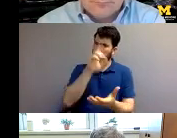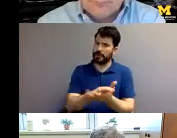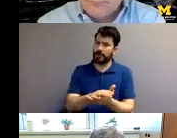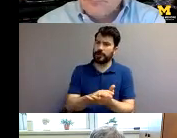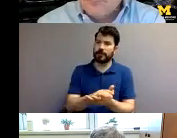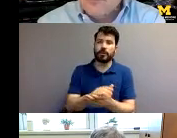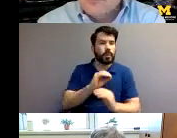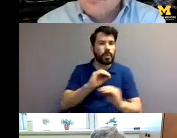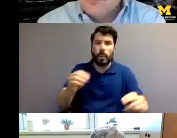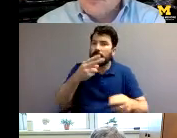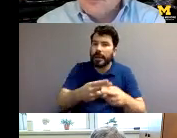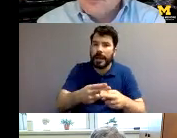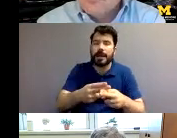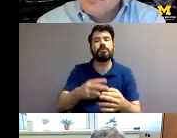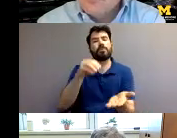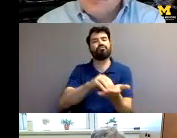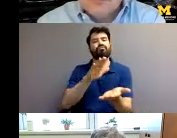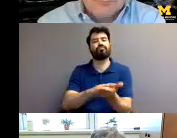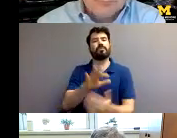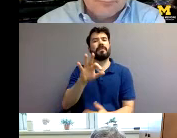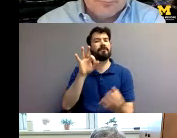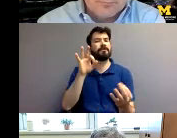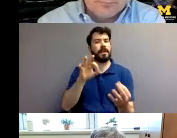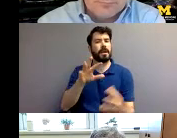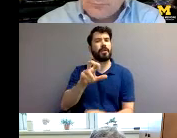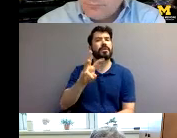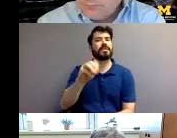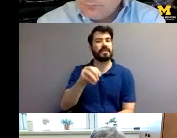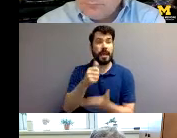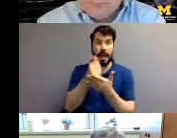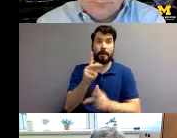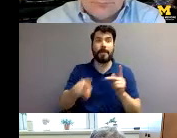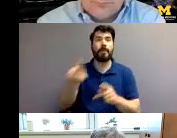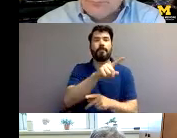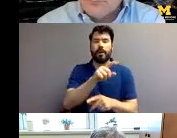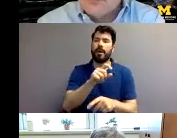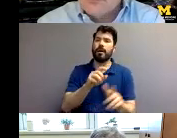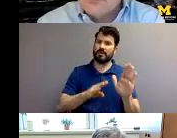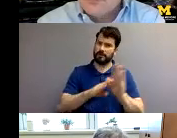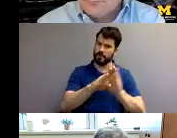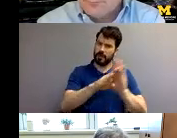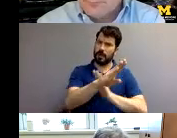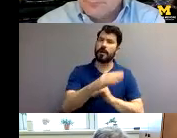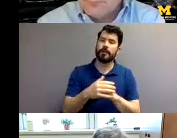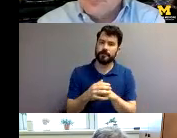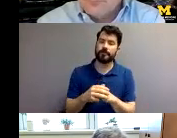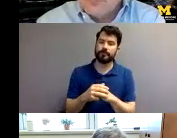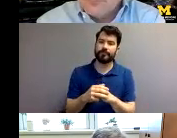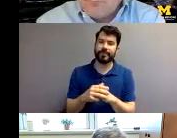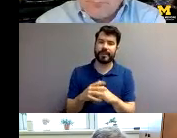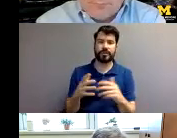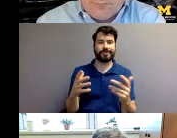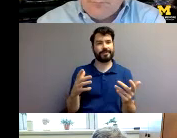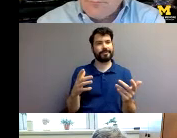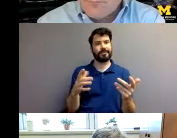360 is really critical to people's career development. So it's just a matter of being able to scale it